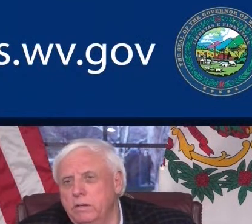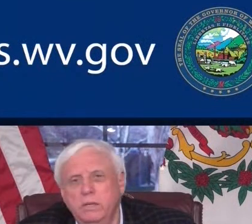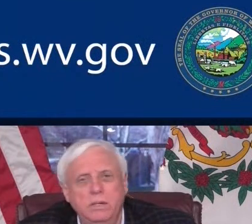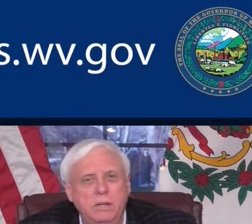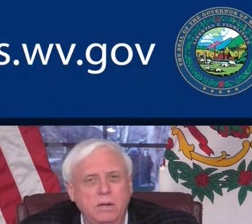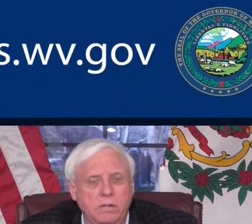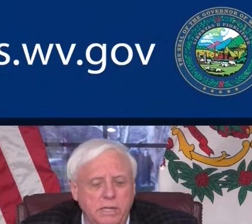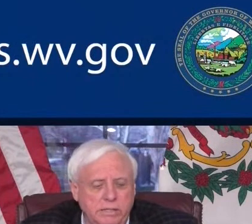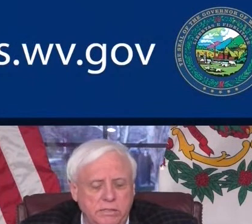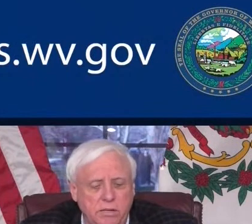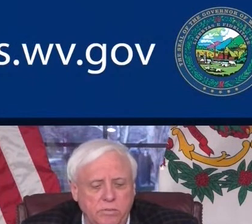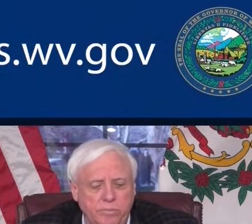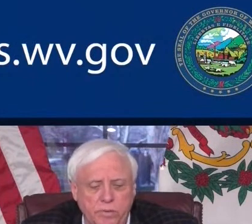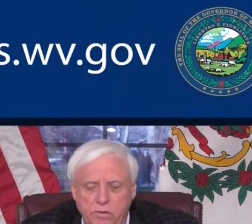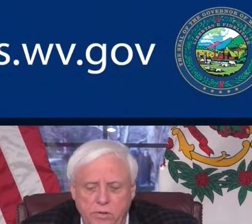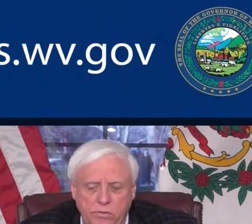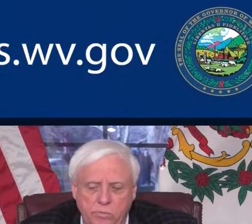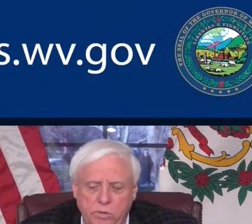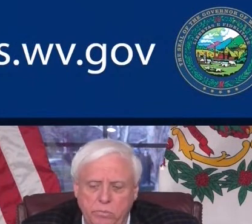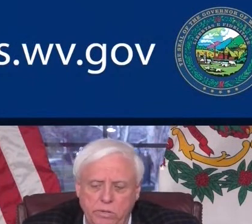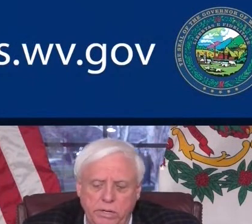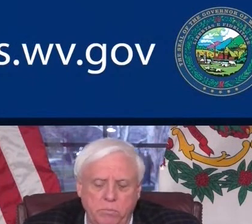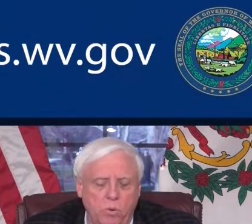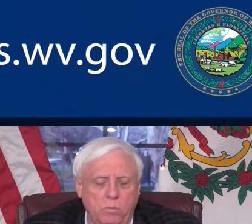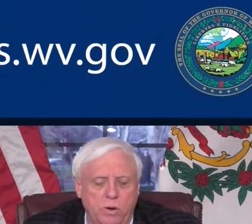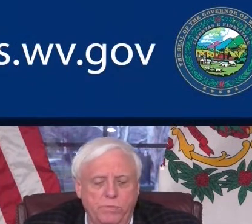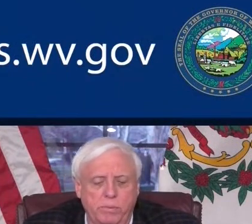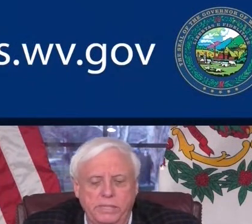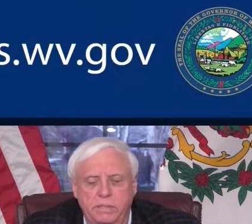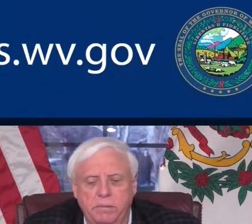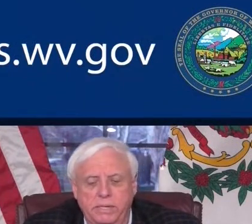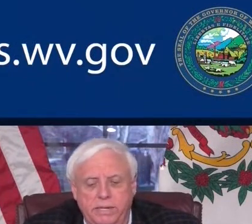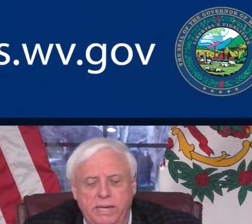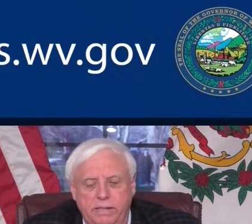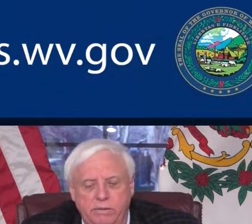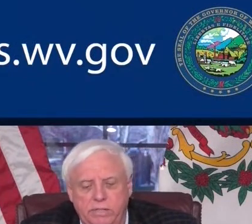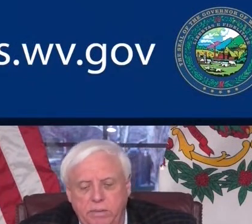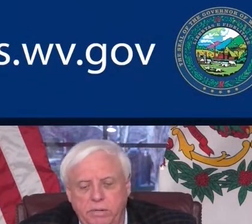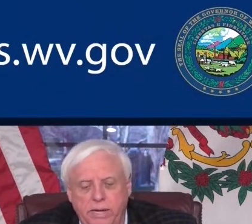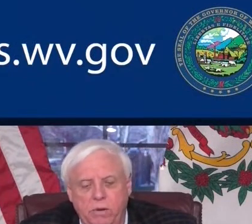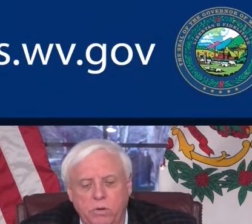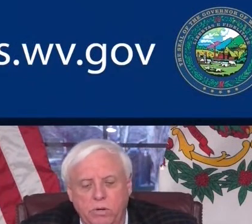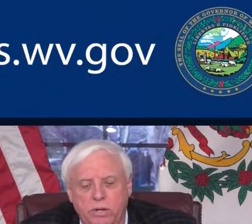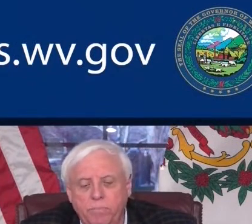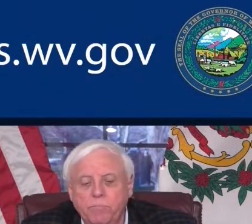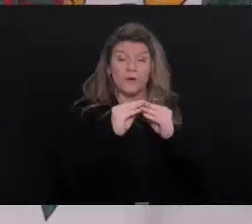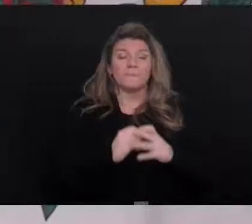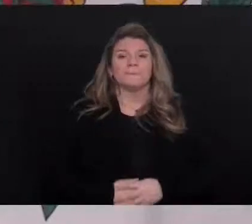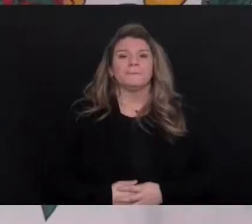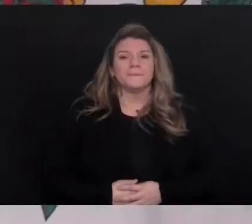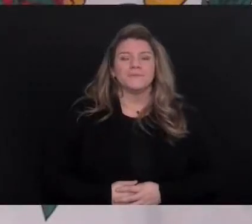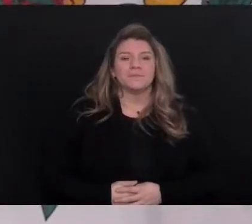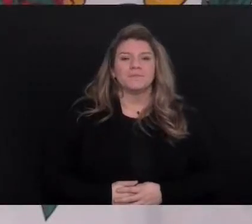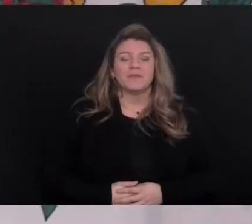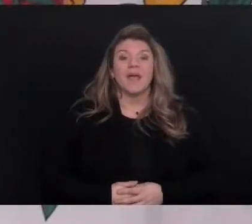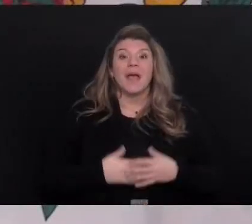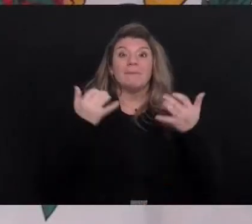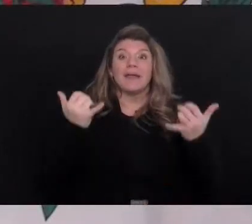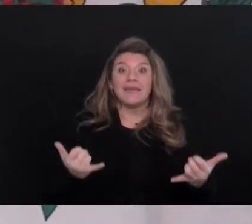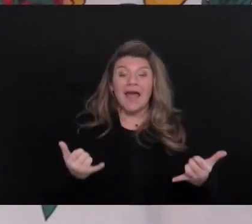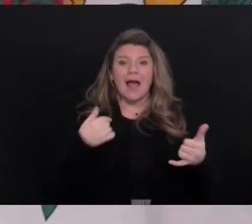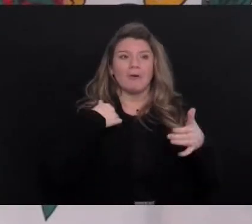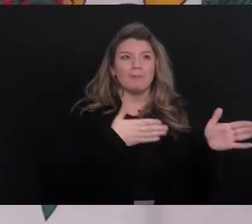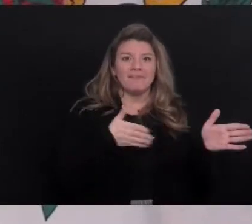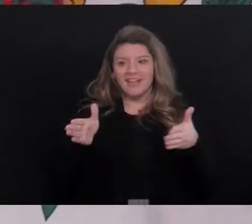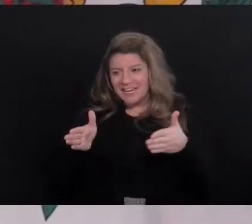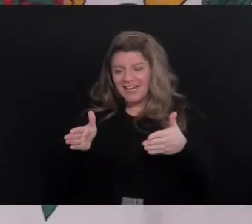correct? Okay, so we'll get more and more information about that and everything. But now we're going to jump a little bit different. We're